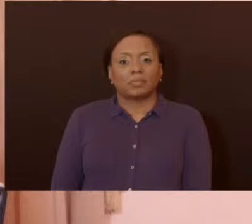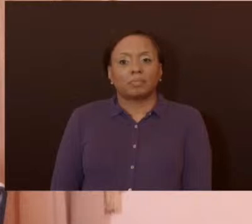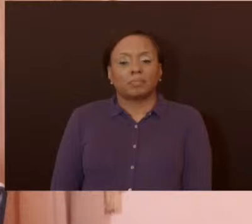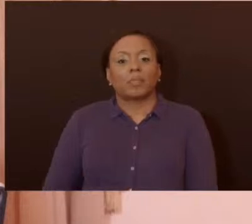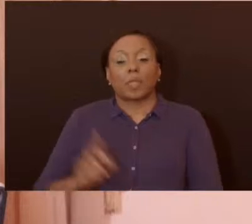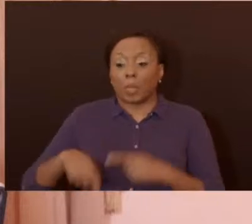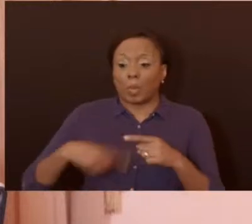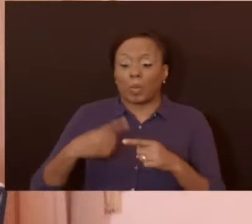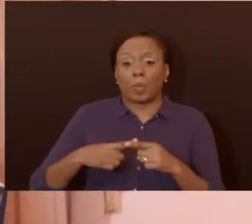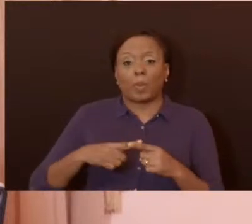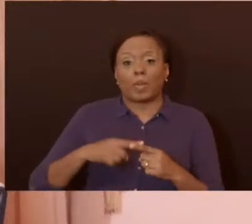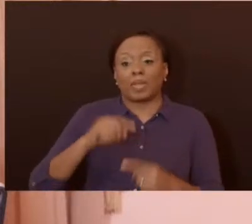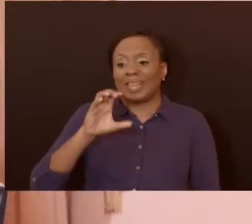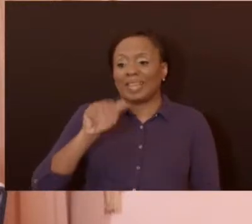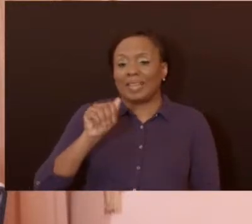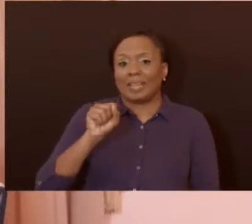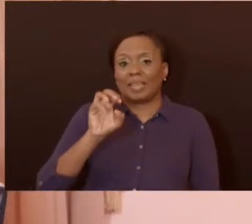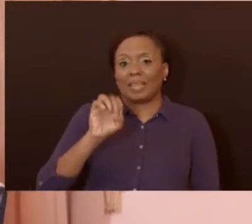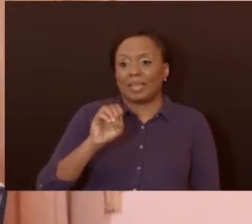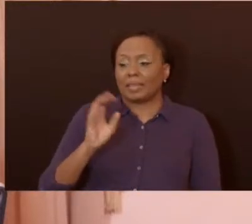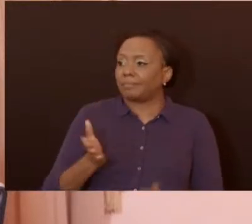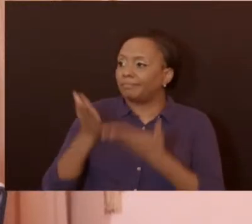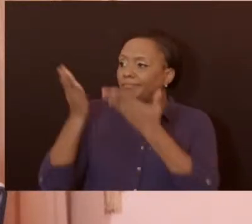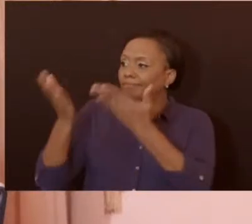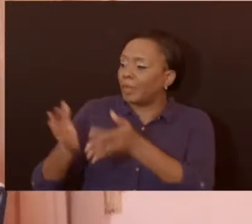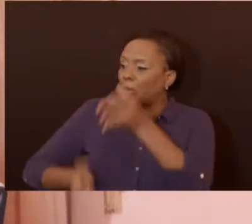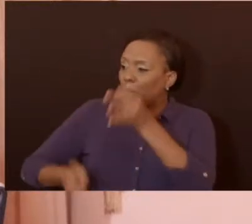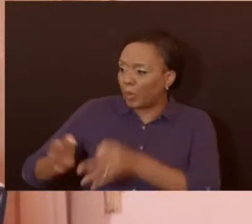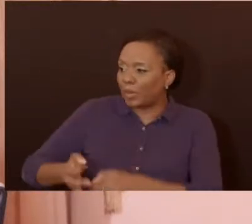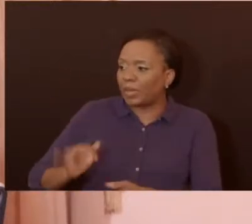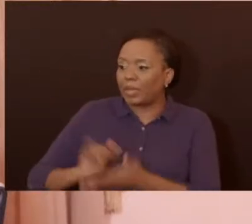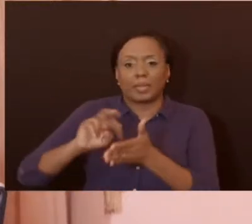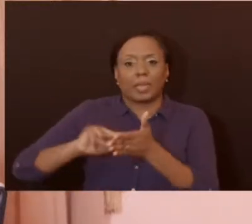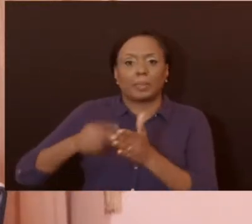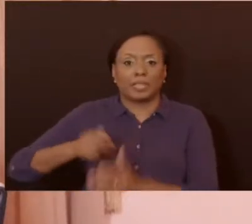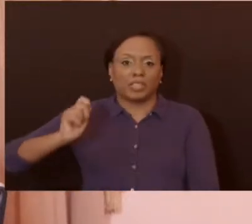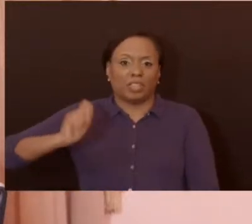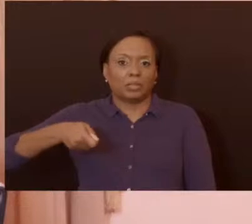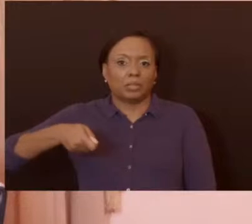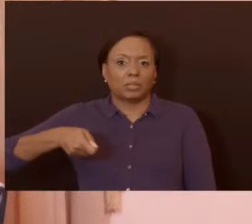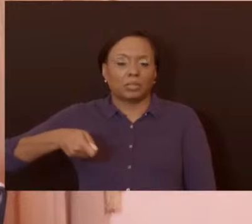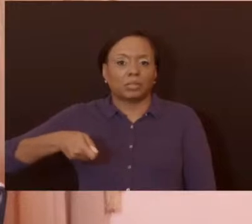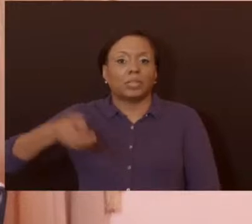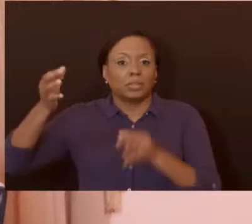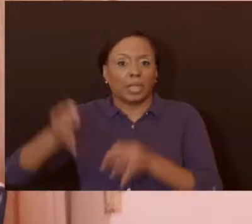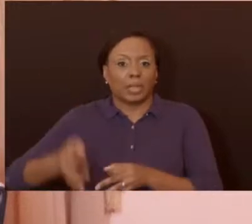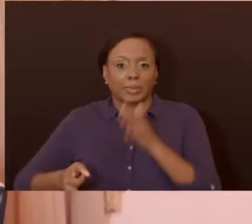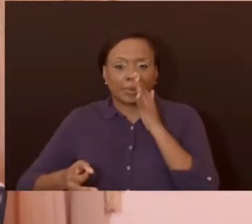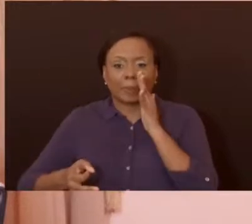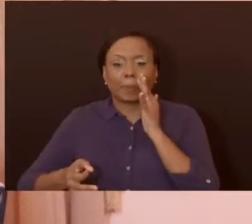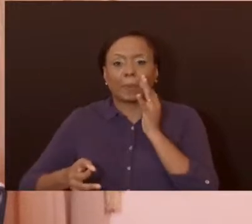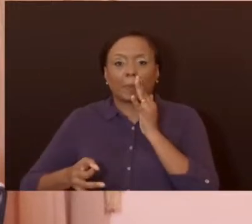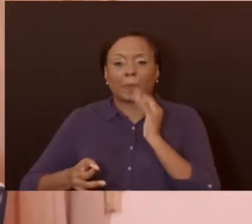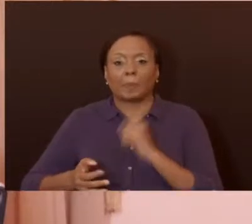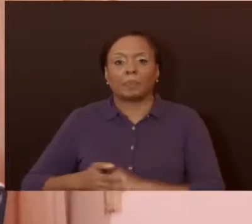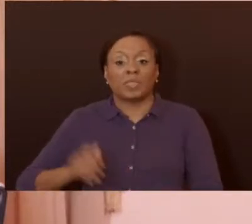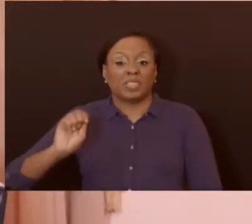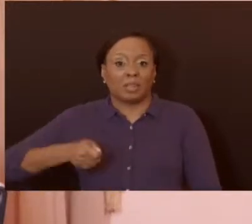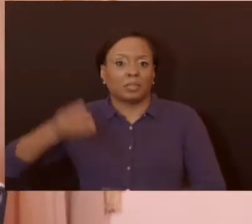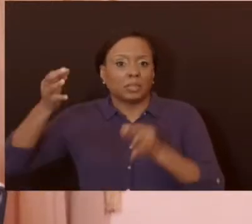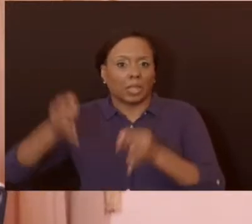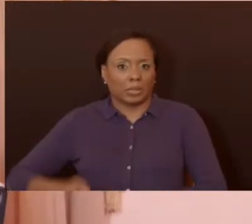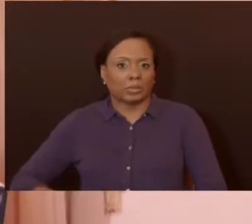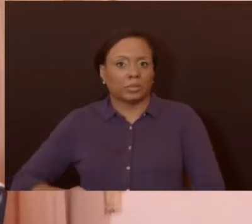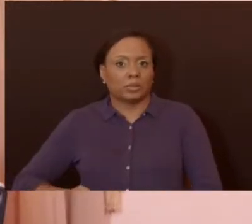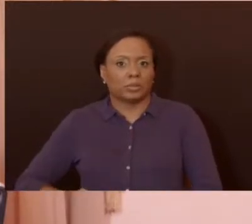is determined by the judge or the magistrate on that occasion, based on the severity